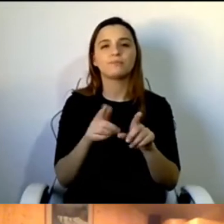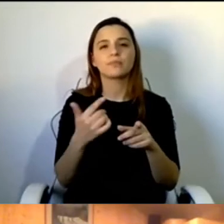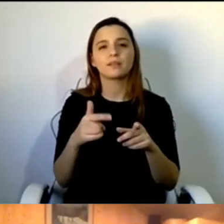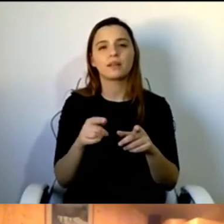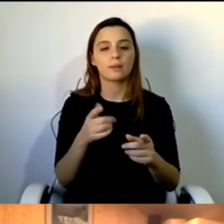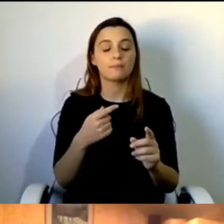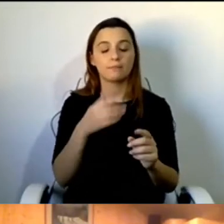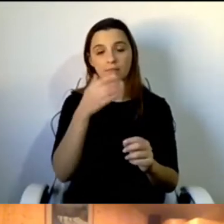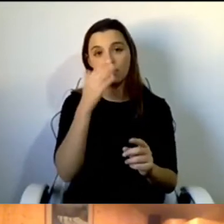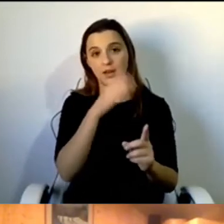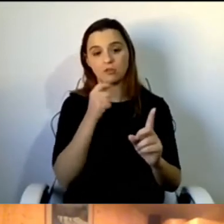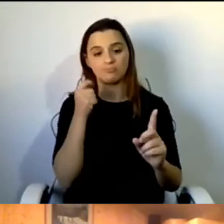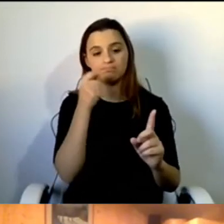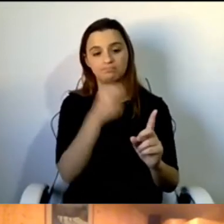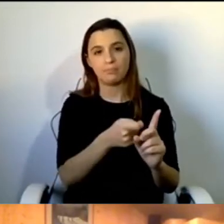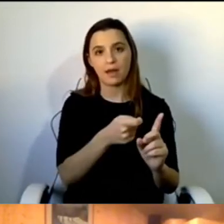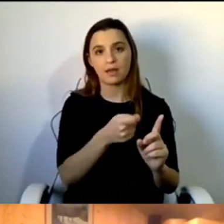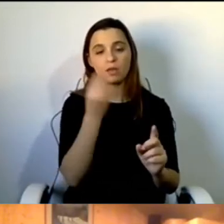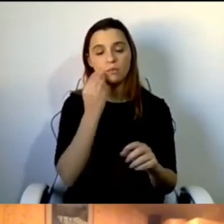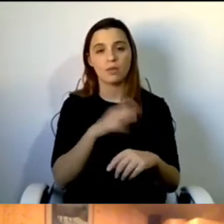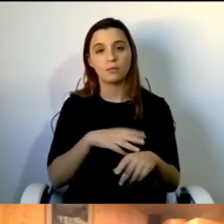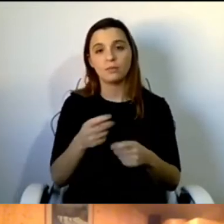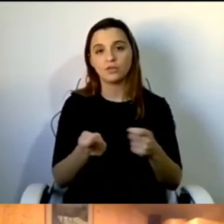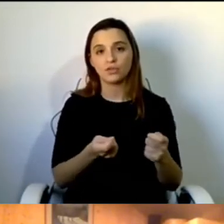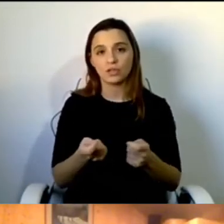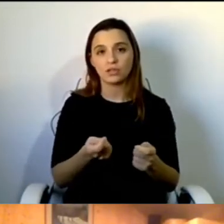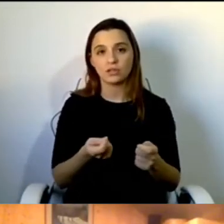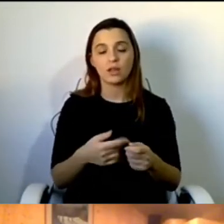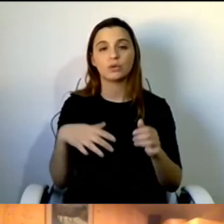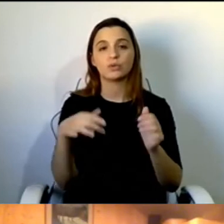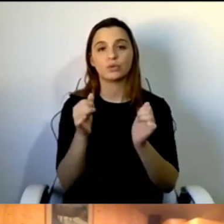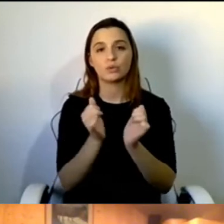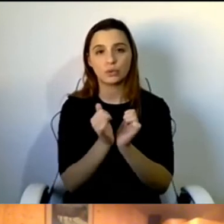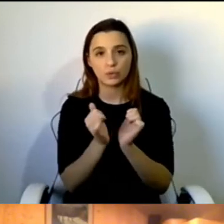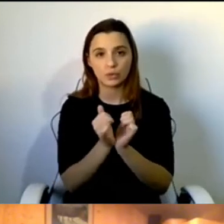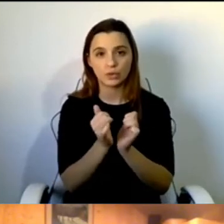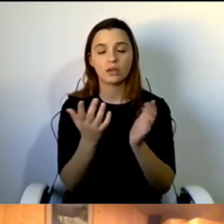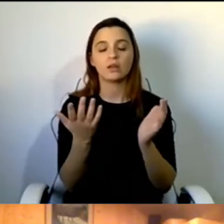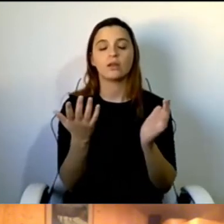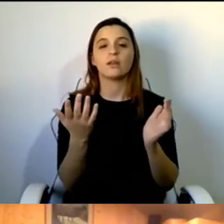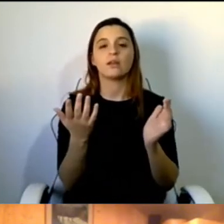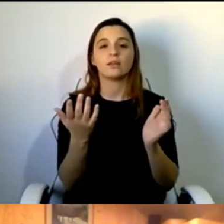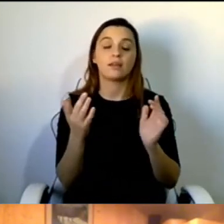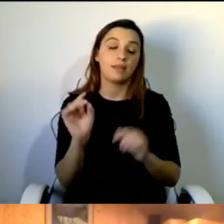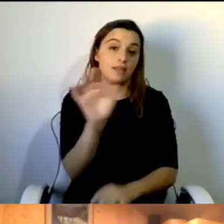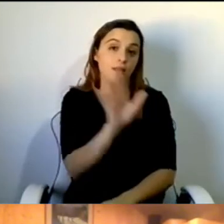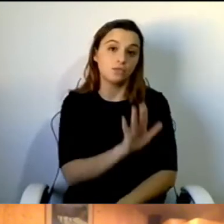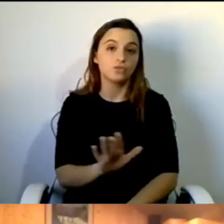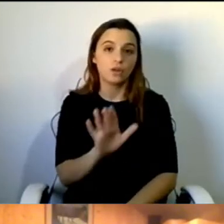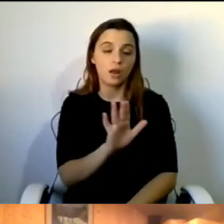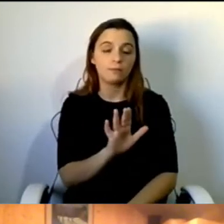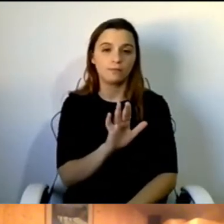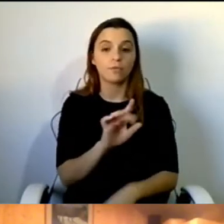Insurance Administration, which is on national level. And then you have other people who have the